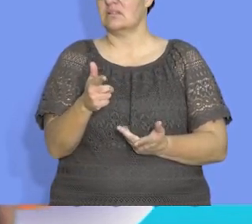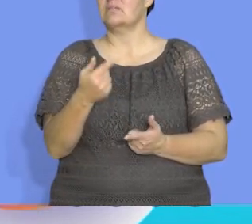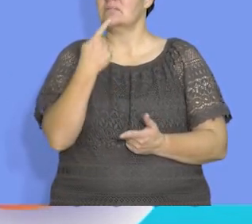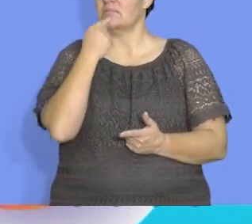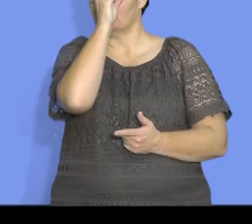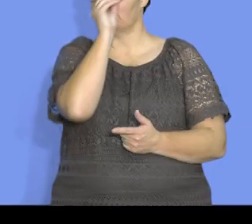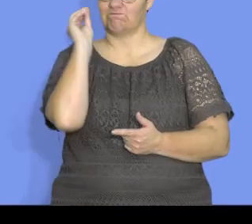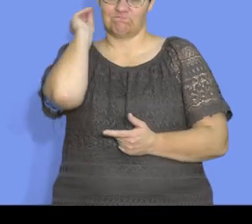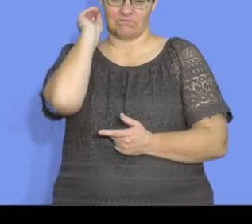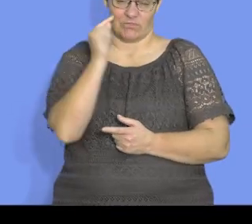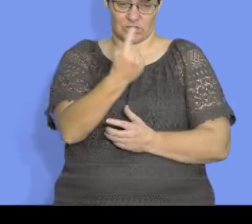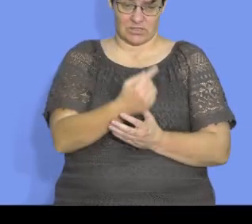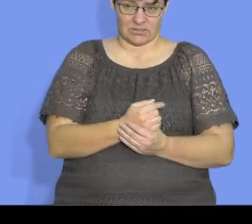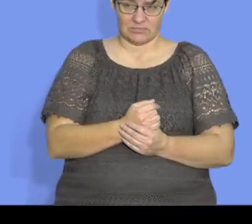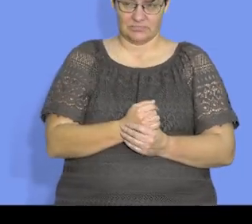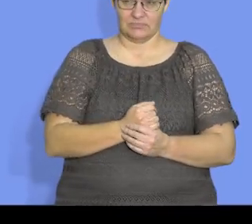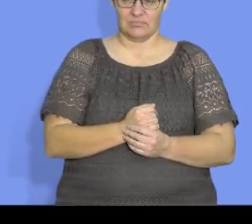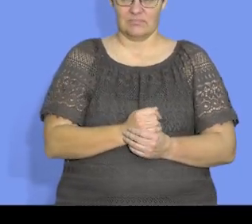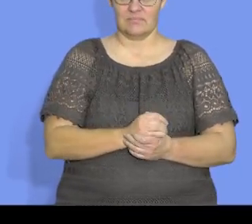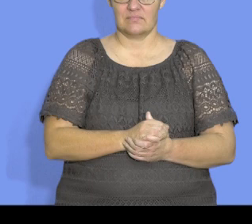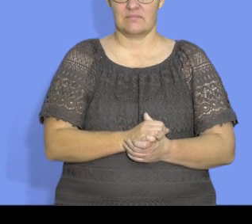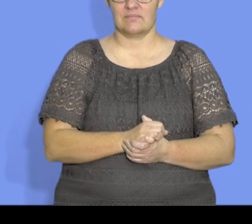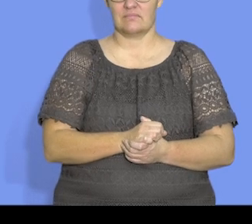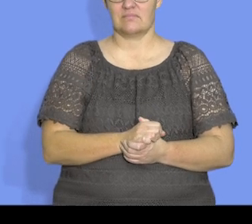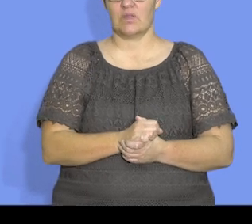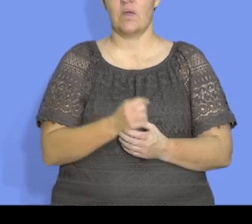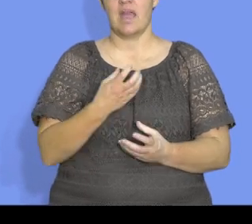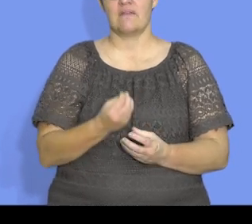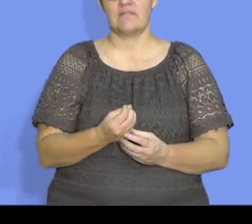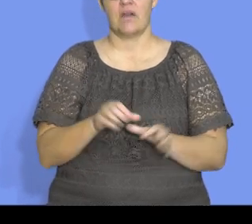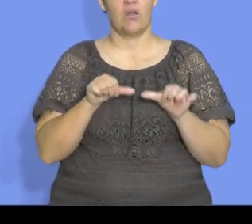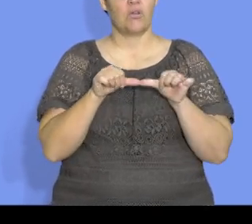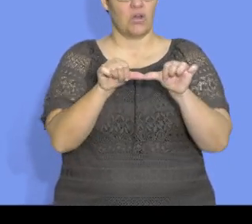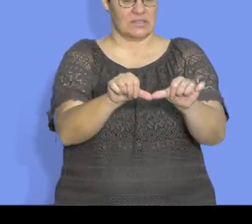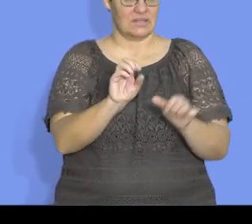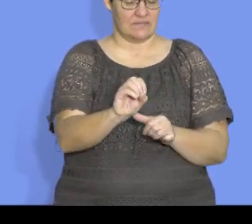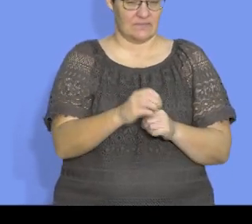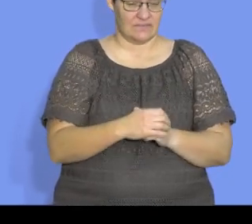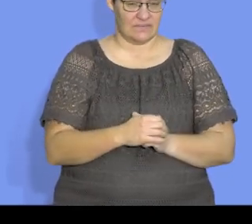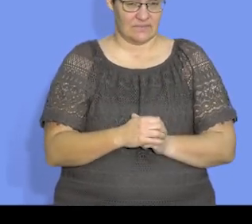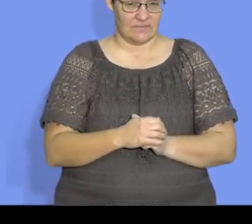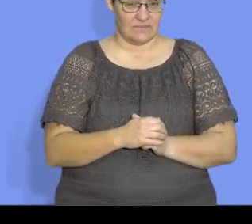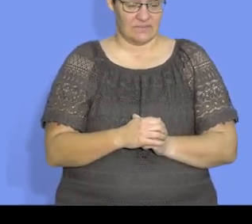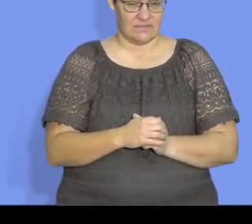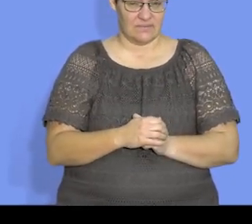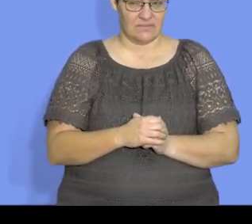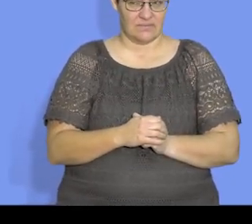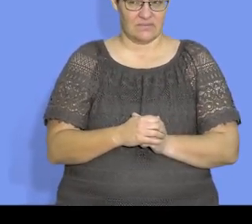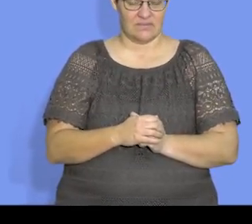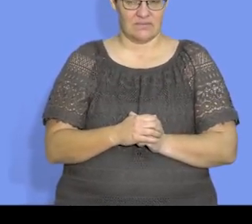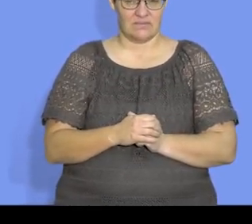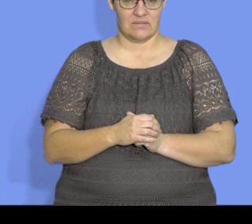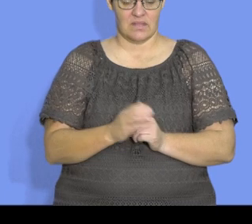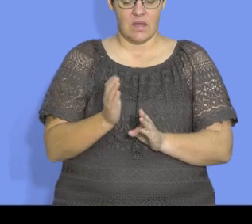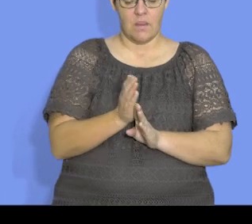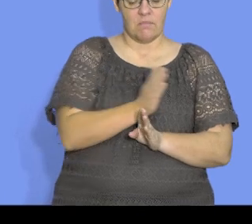let's just take a note of something. Let's take a note that we've got a constant here. The